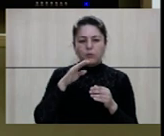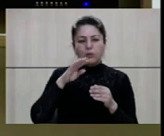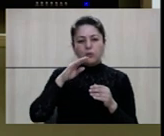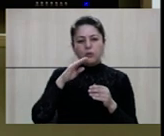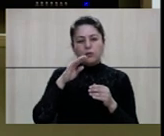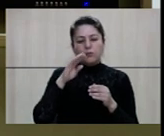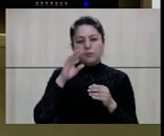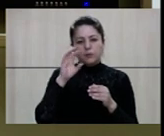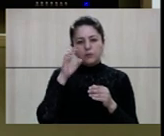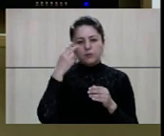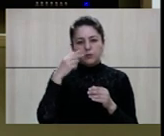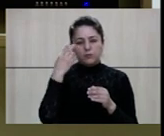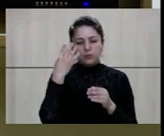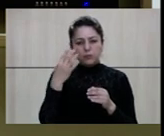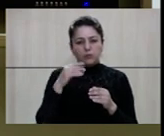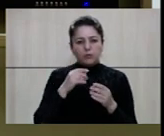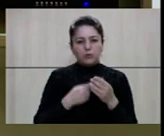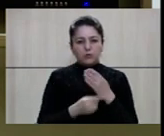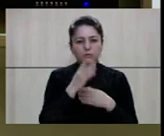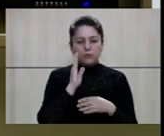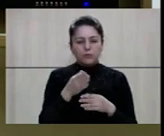4524 hosil bo'ladi. Keyingisi